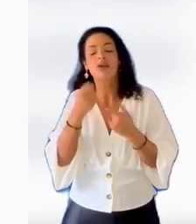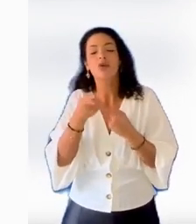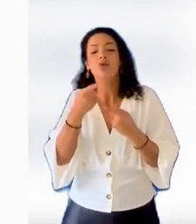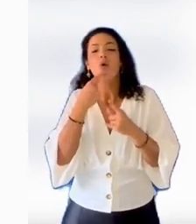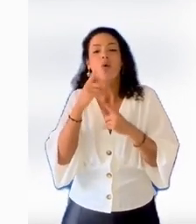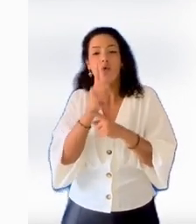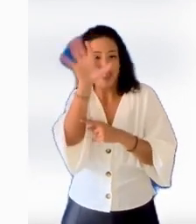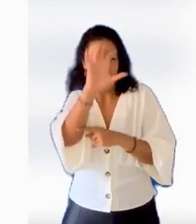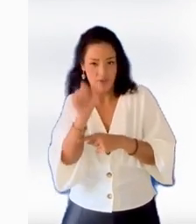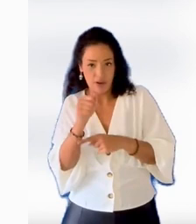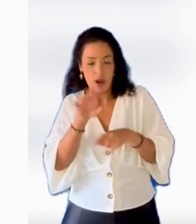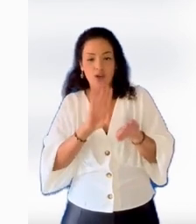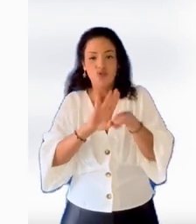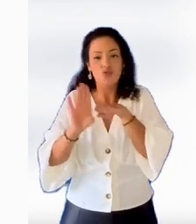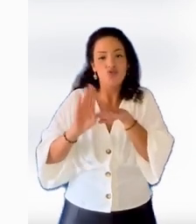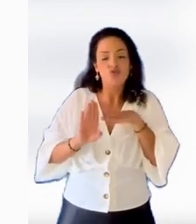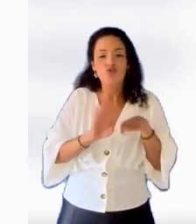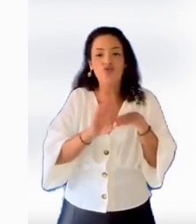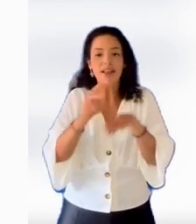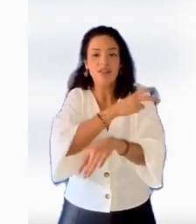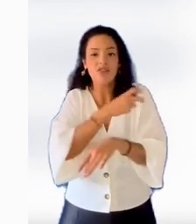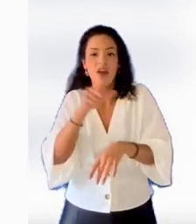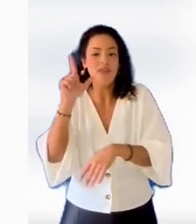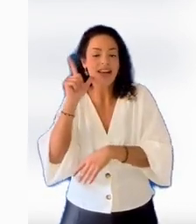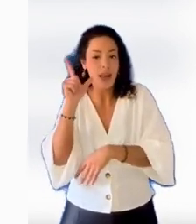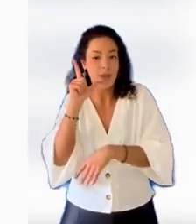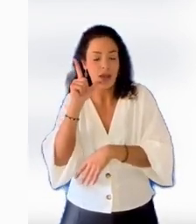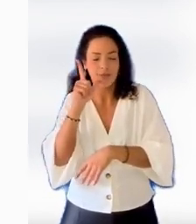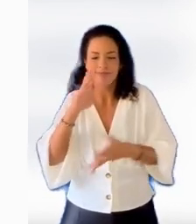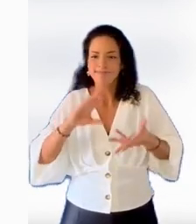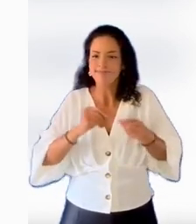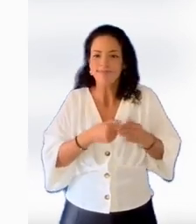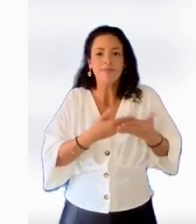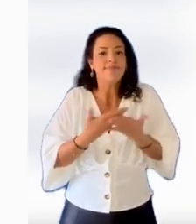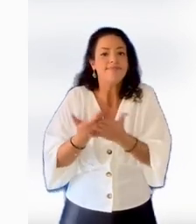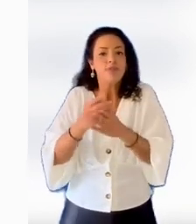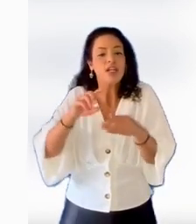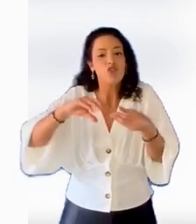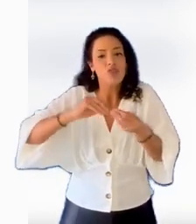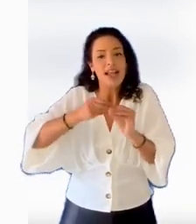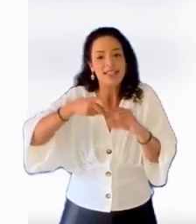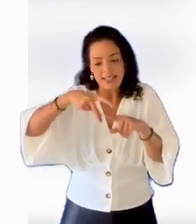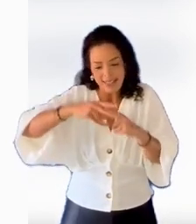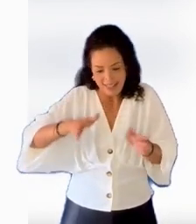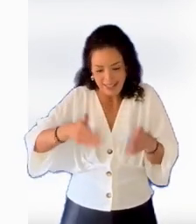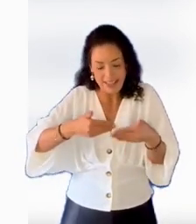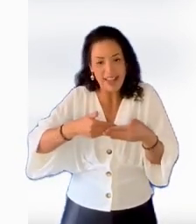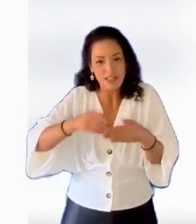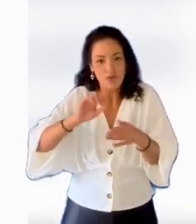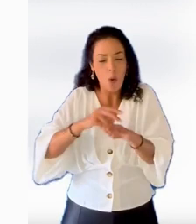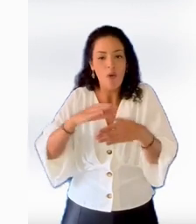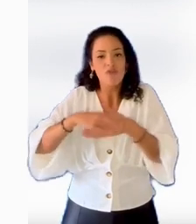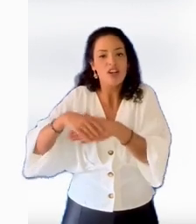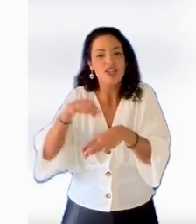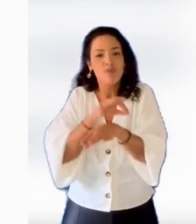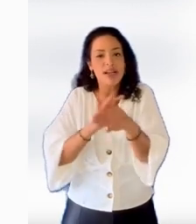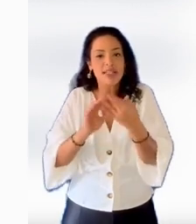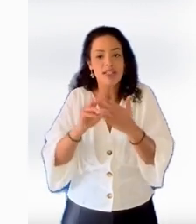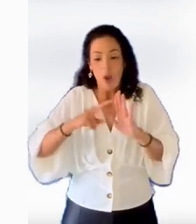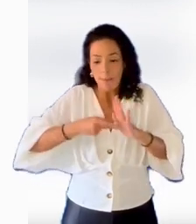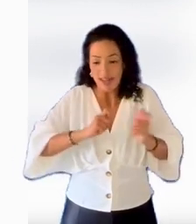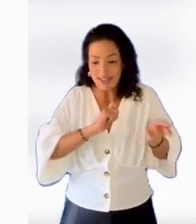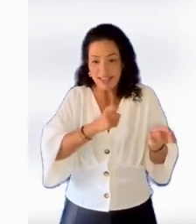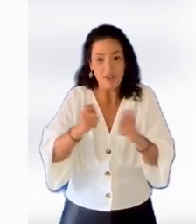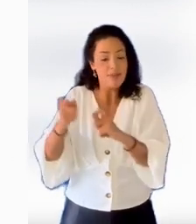staff I mentioned earlier, we developed mini kits for the wristbands to make them easier to access and I'd planned to give them out to the participants during the